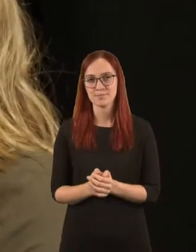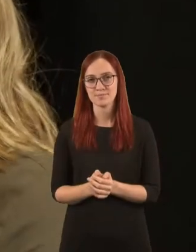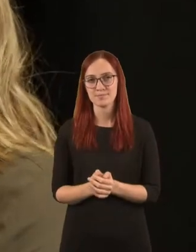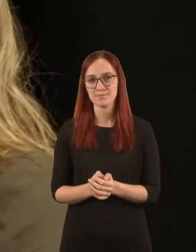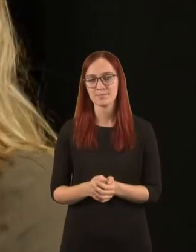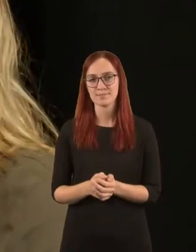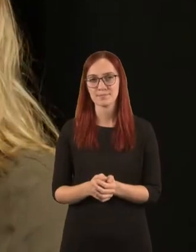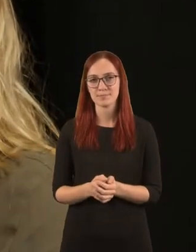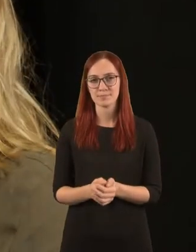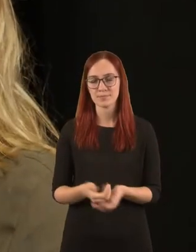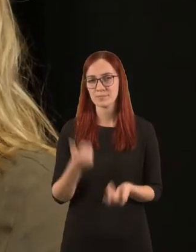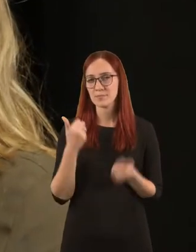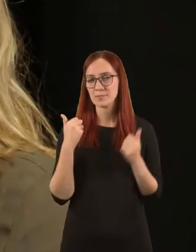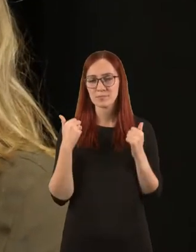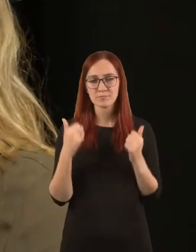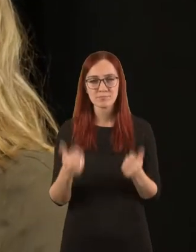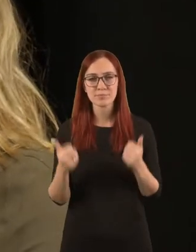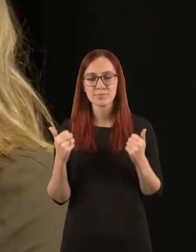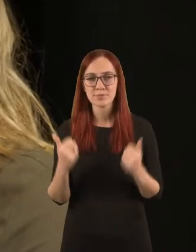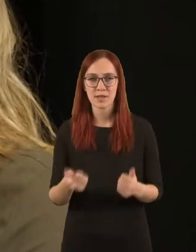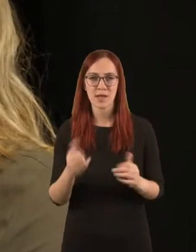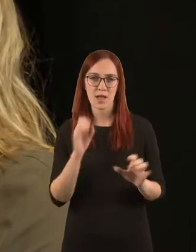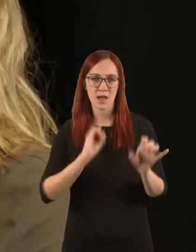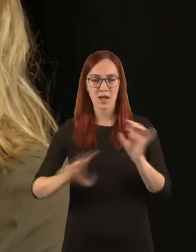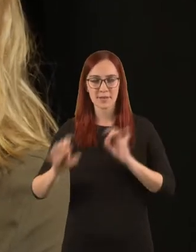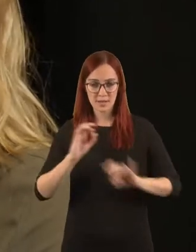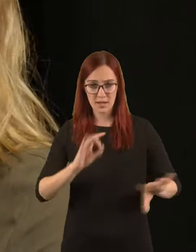another wish for the decision makers,